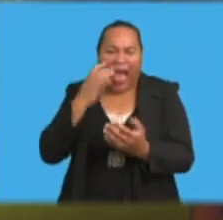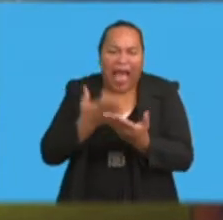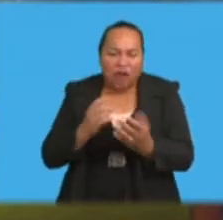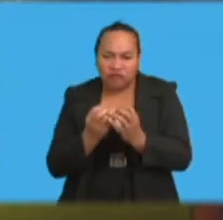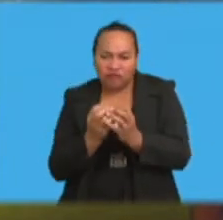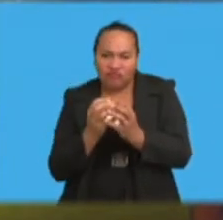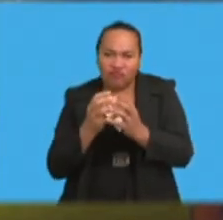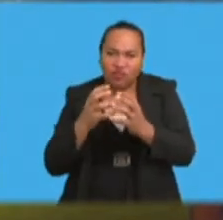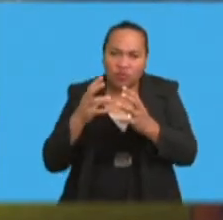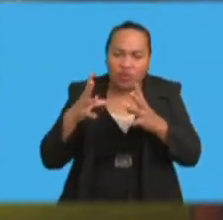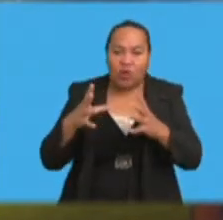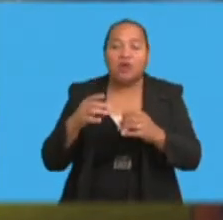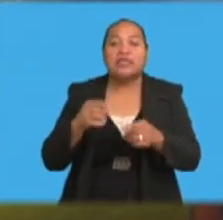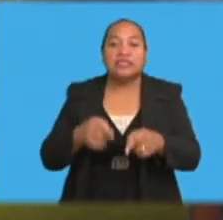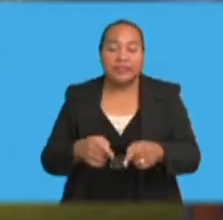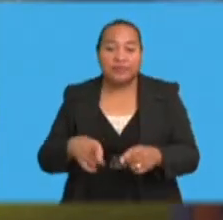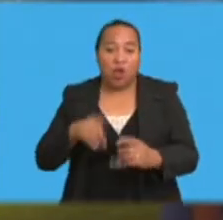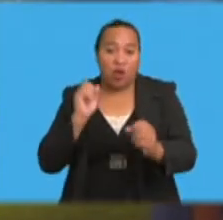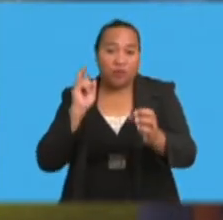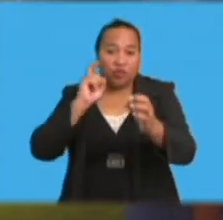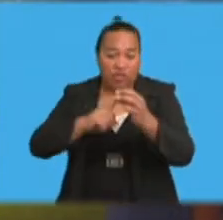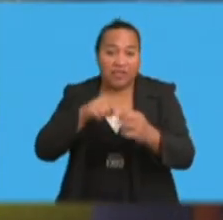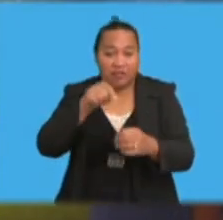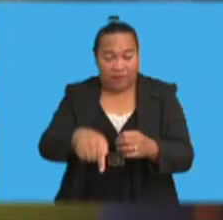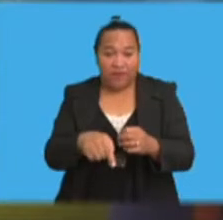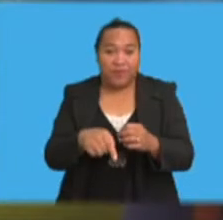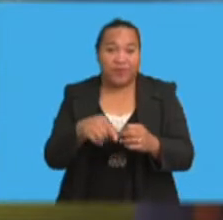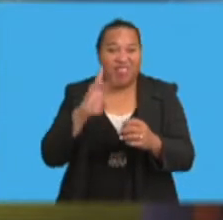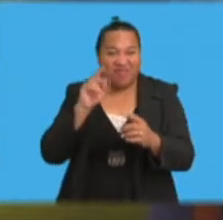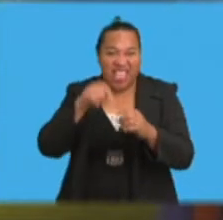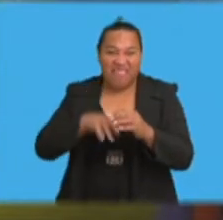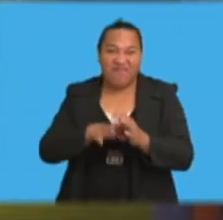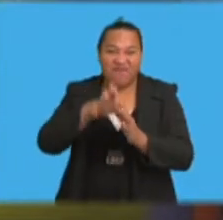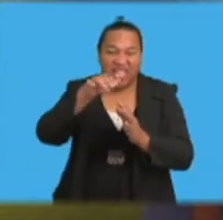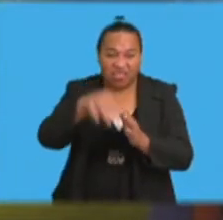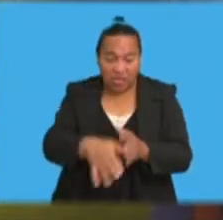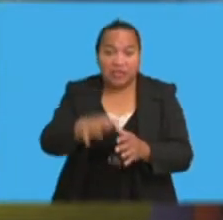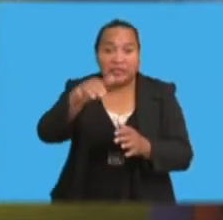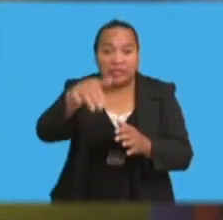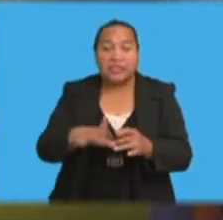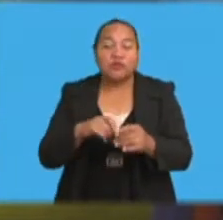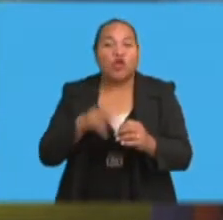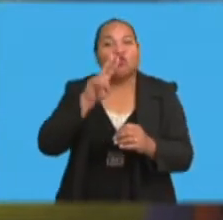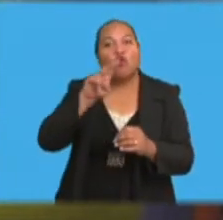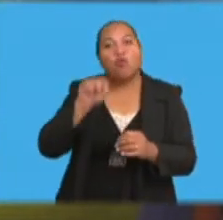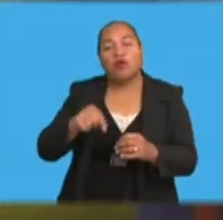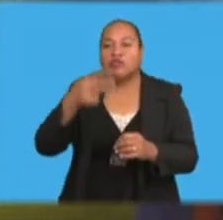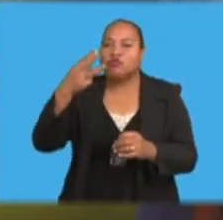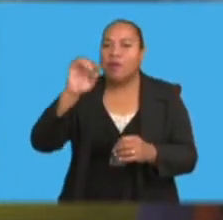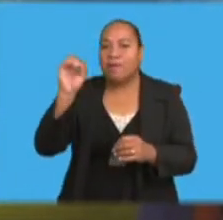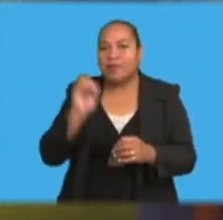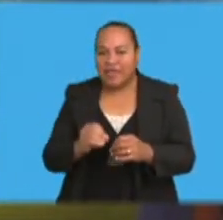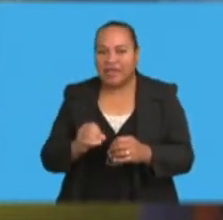growth." On the objective of stable inflation, Madam Speaker, defined as within the range of 2 to 3% per annum, the